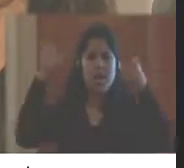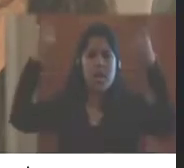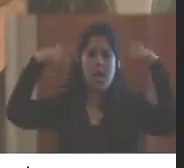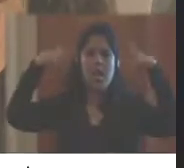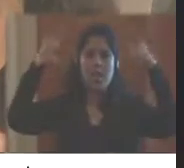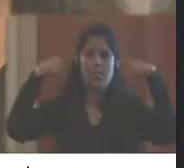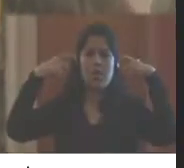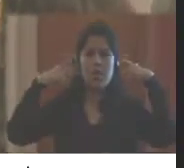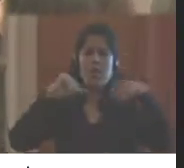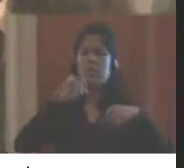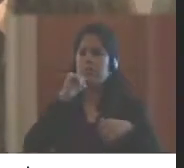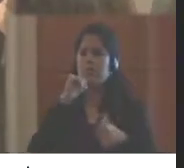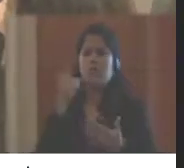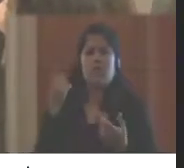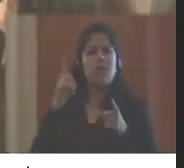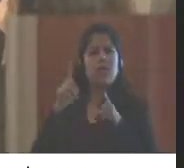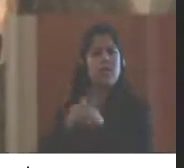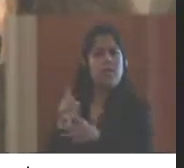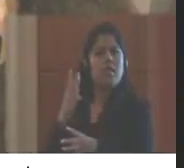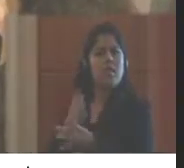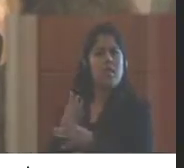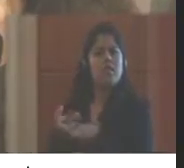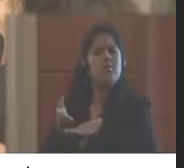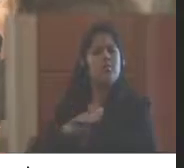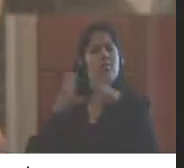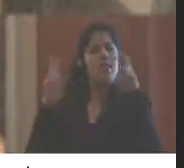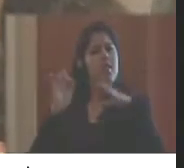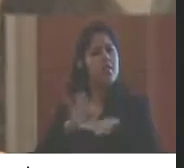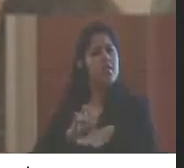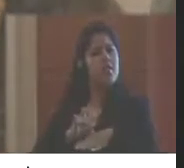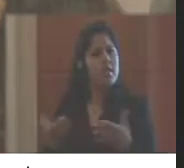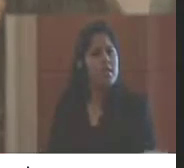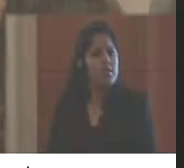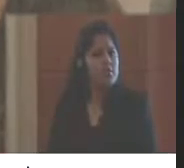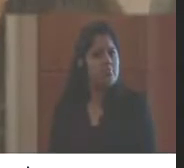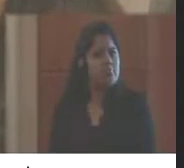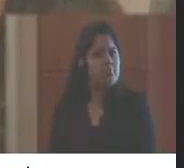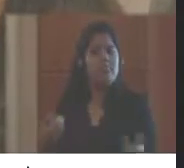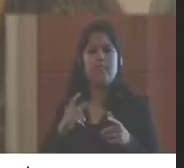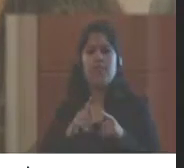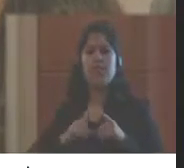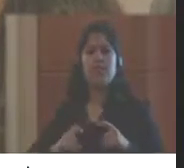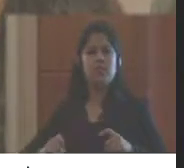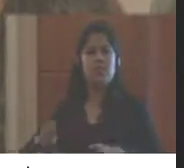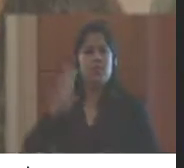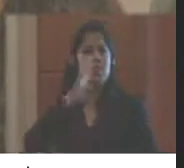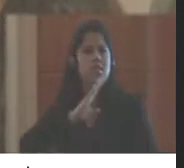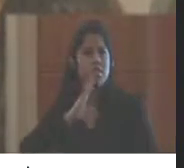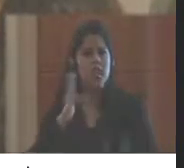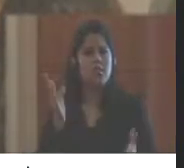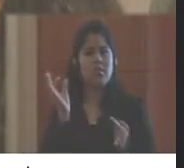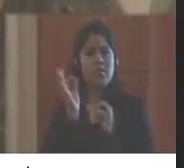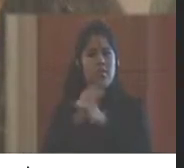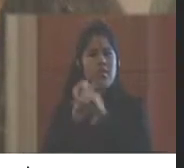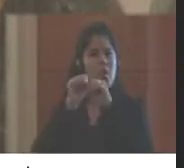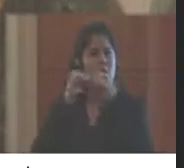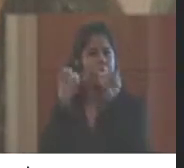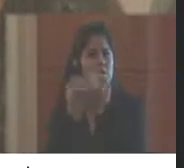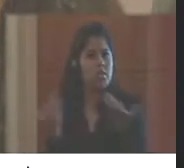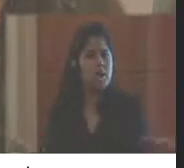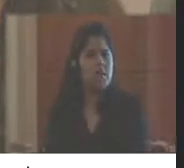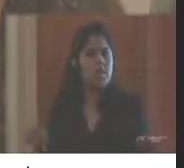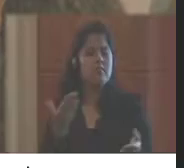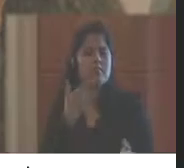Agronomists, water managers, social scientists, risk management is missing in all this education.